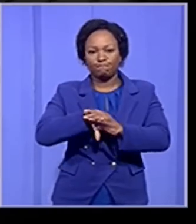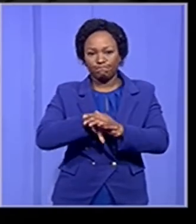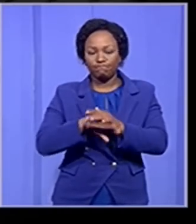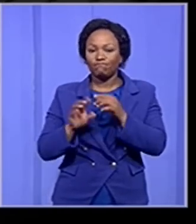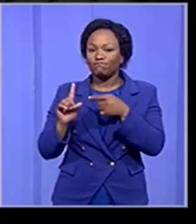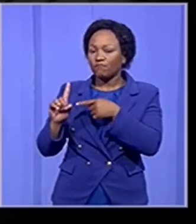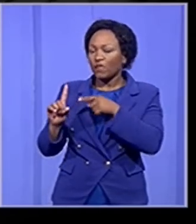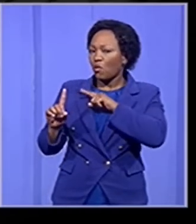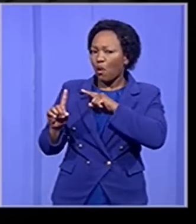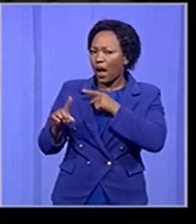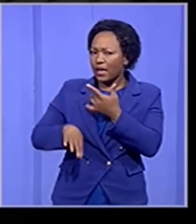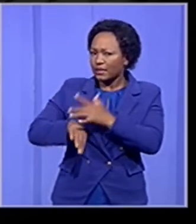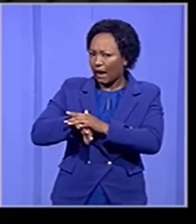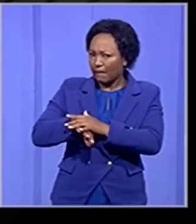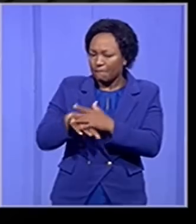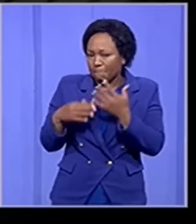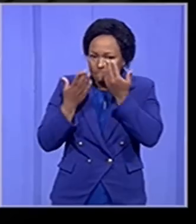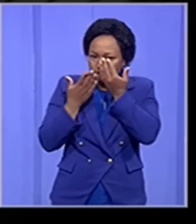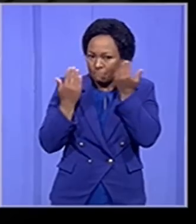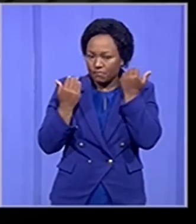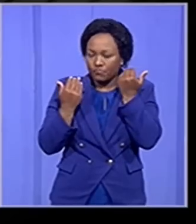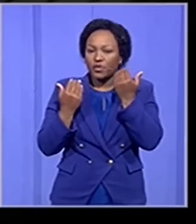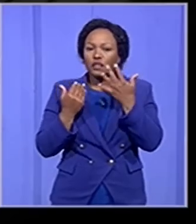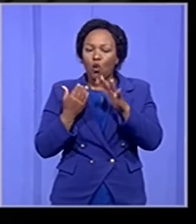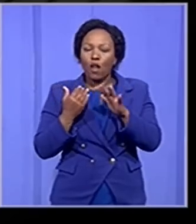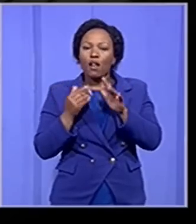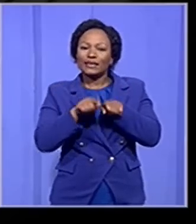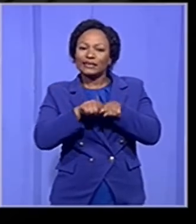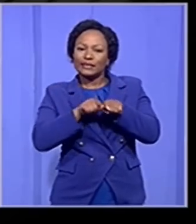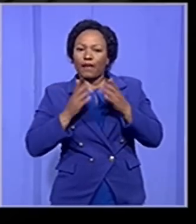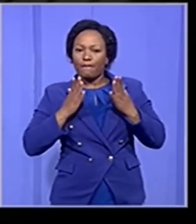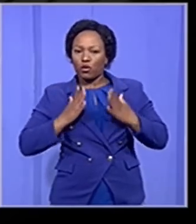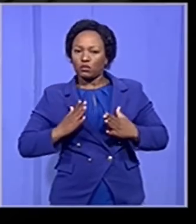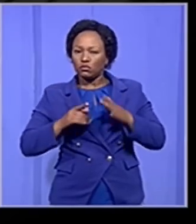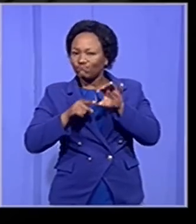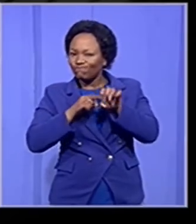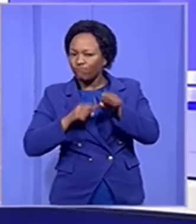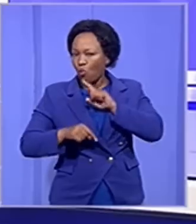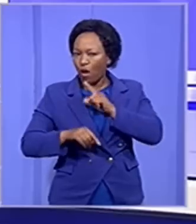of her passing will be determined following an autopsy report.